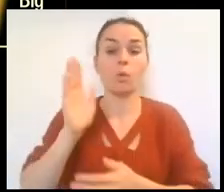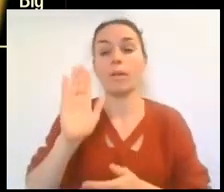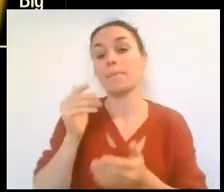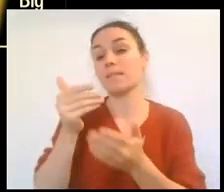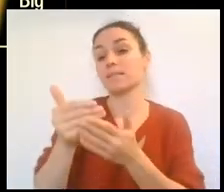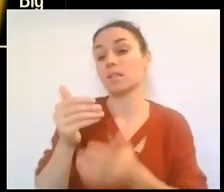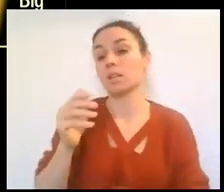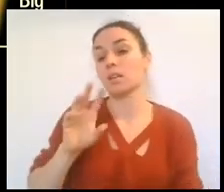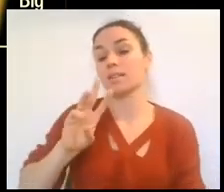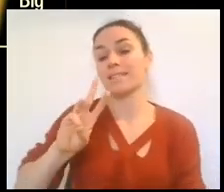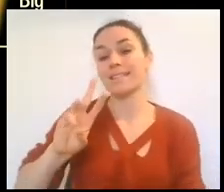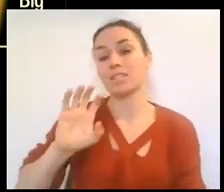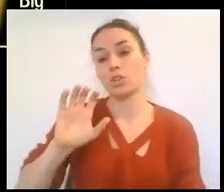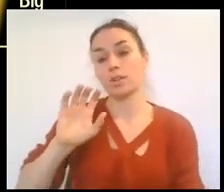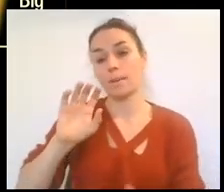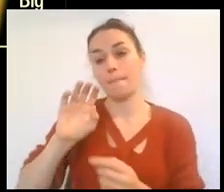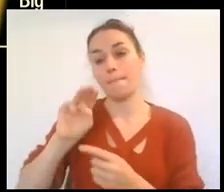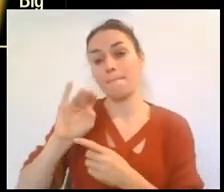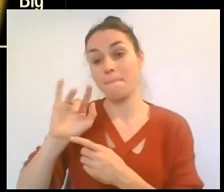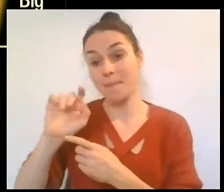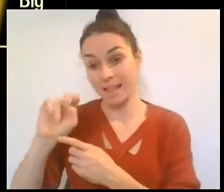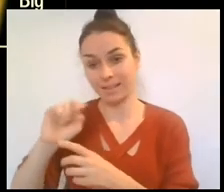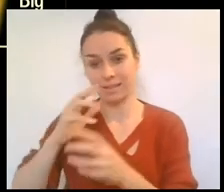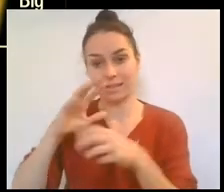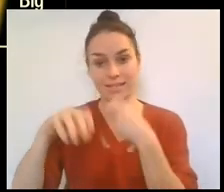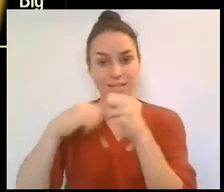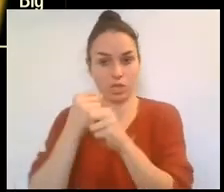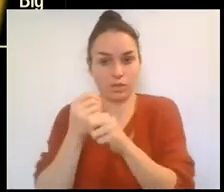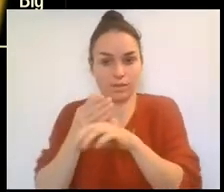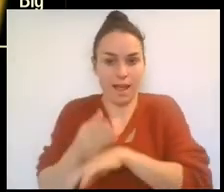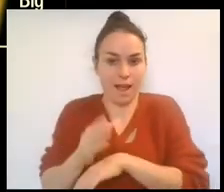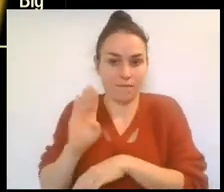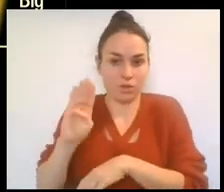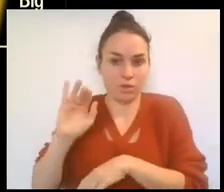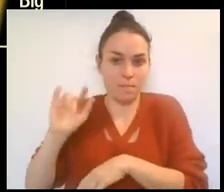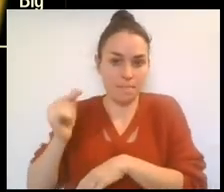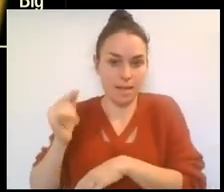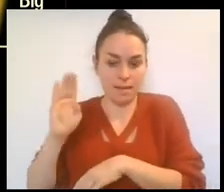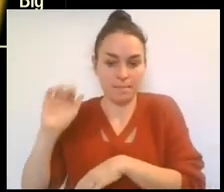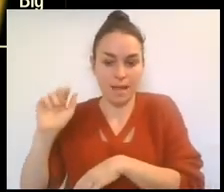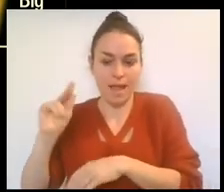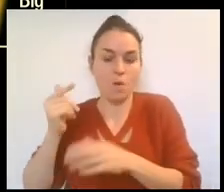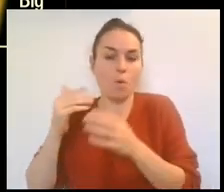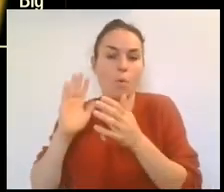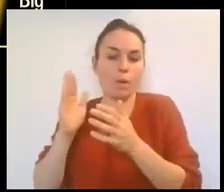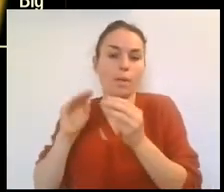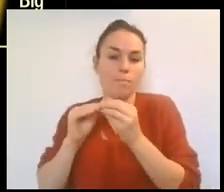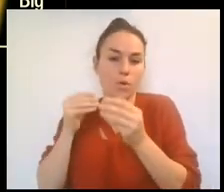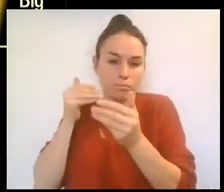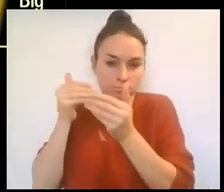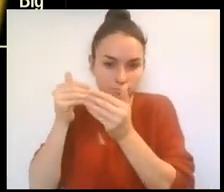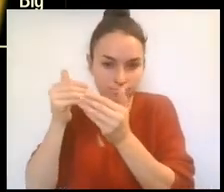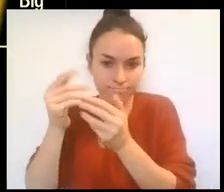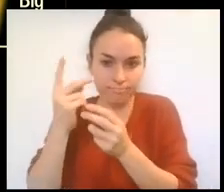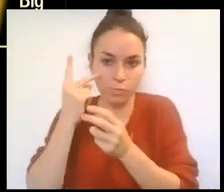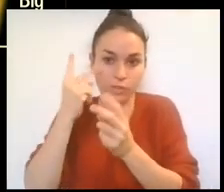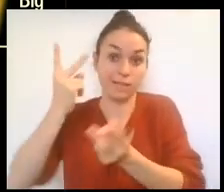years of the Big Bang. So this basically is a synopsis of our